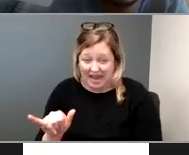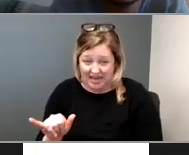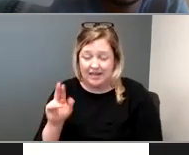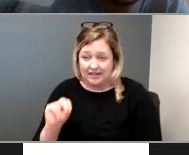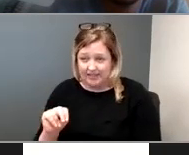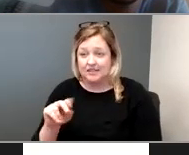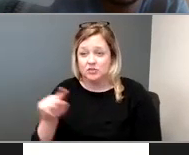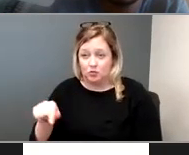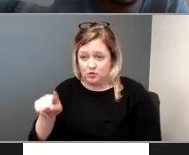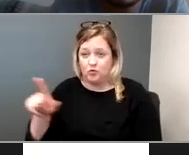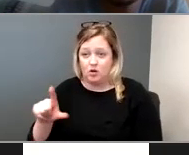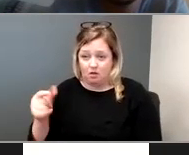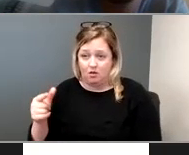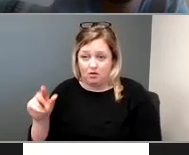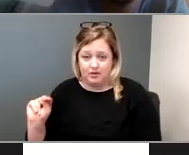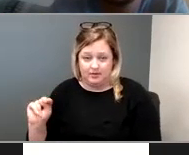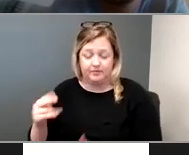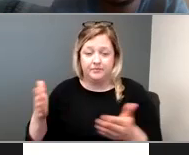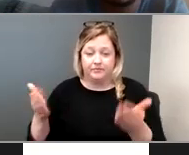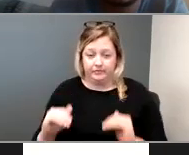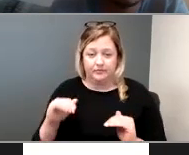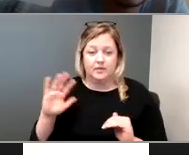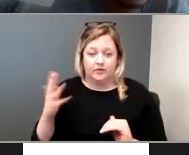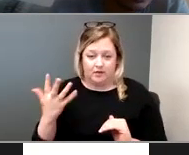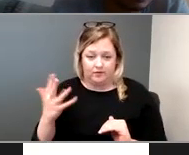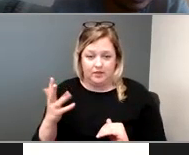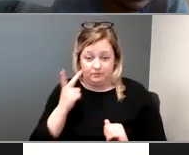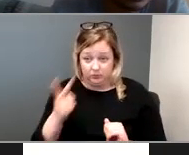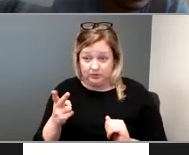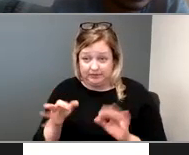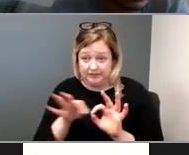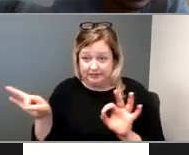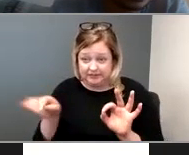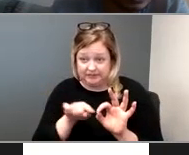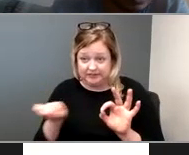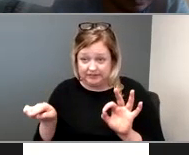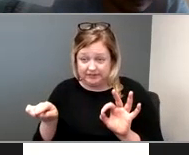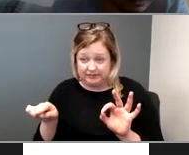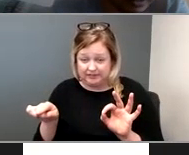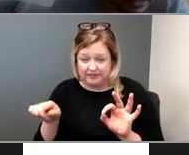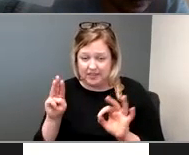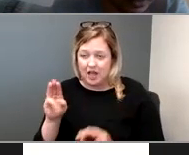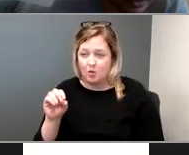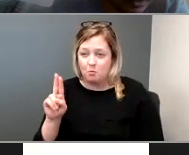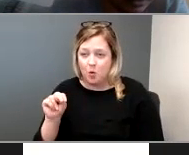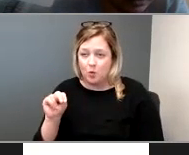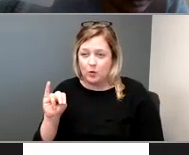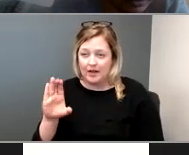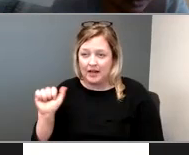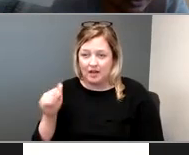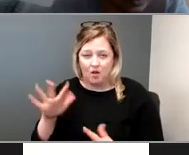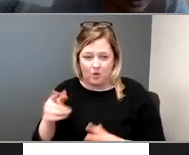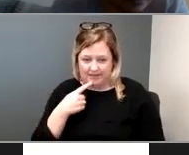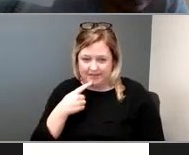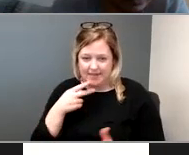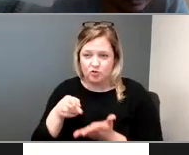we have 3n squared plus square root of n equals to big O of n squared. So as Monica said, that is true, and all of you agree that this